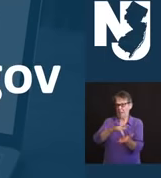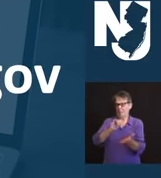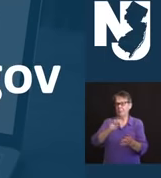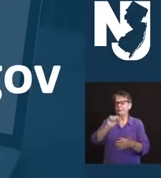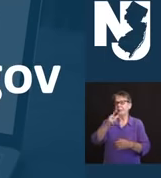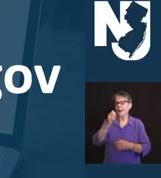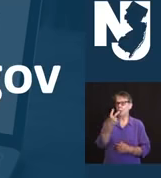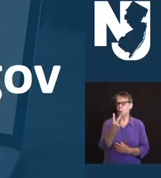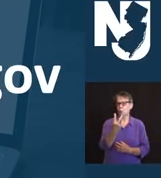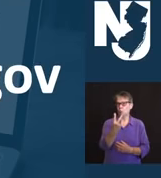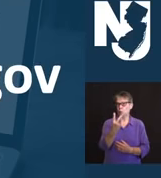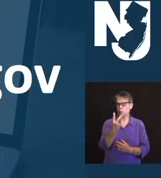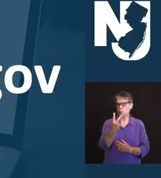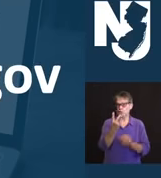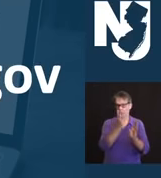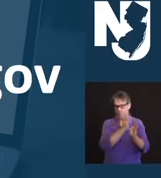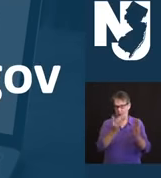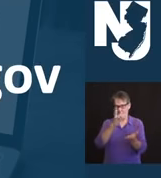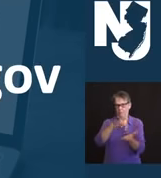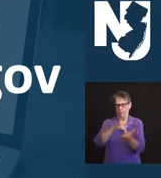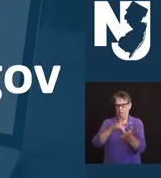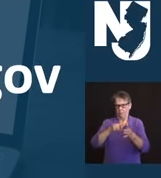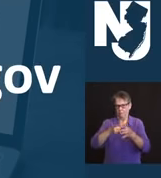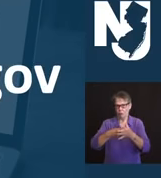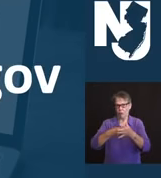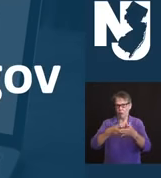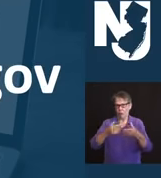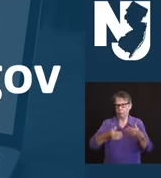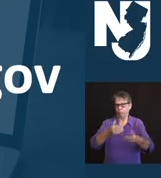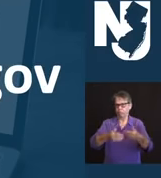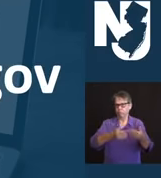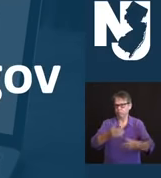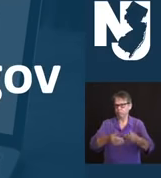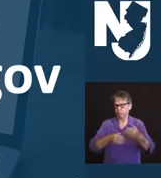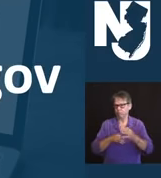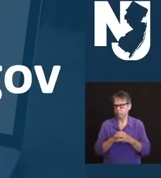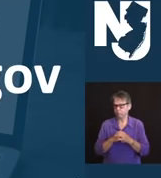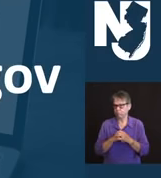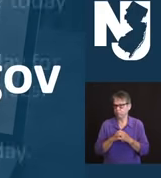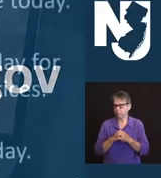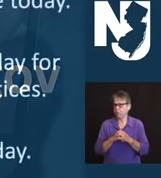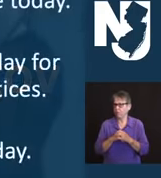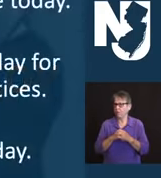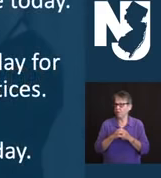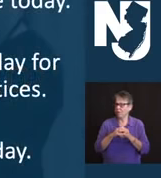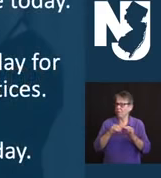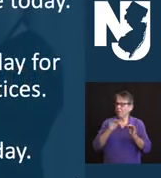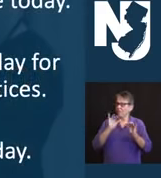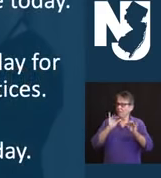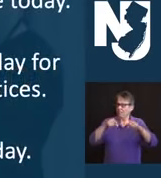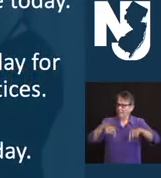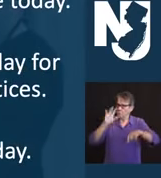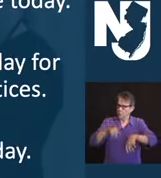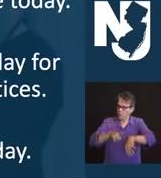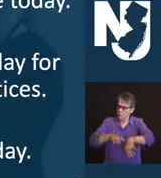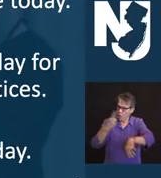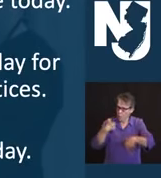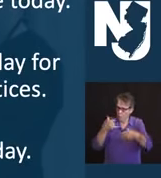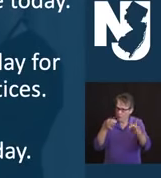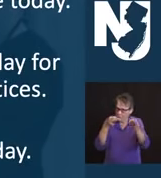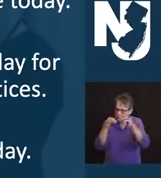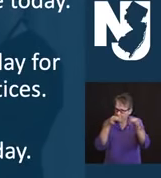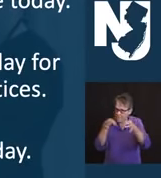of ground to cover today, so please bear with us. This is the next step on our road back. Today, personal care businesses across the